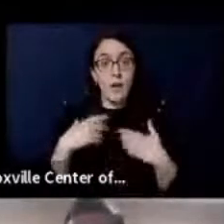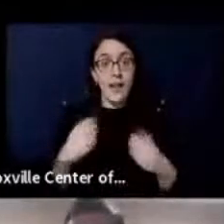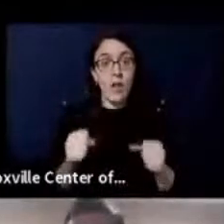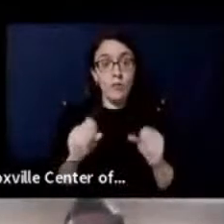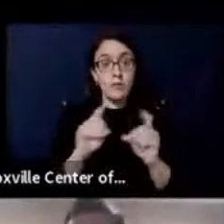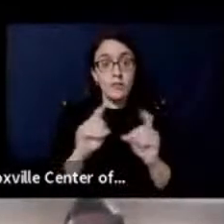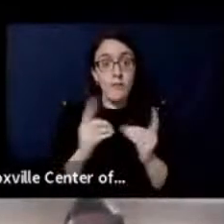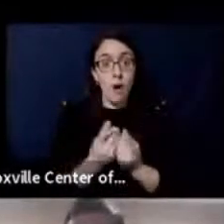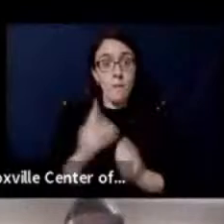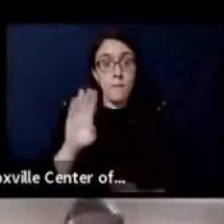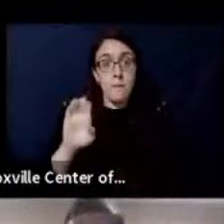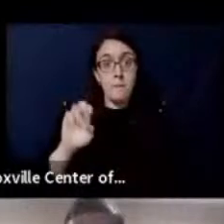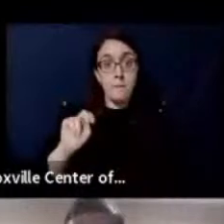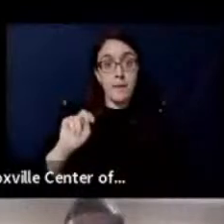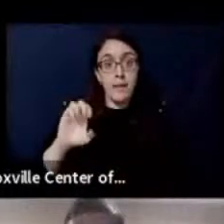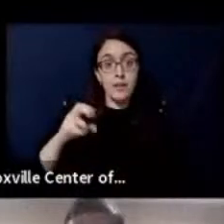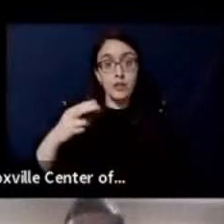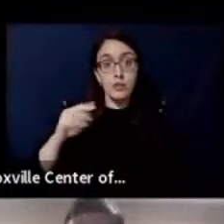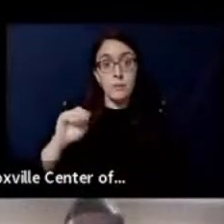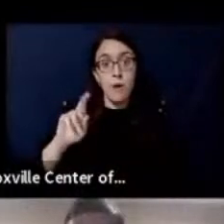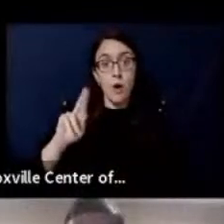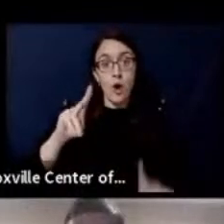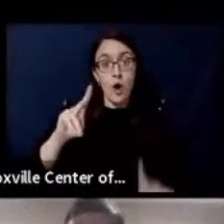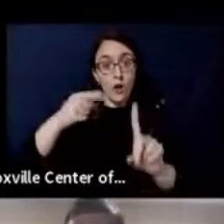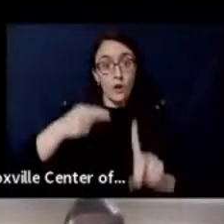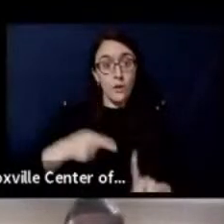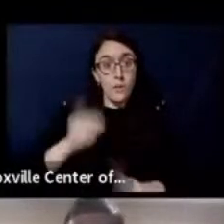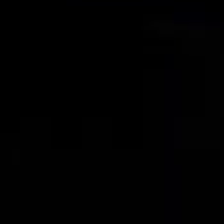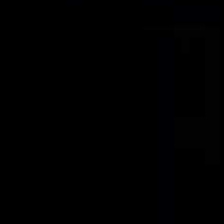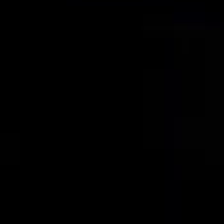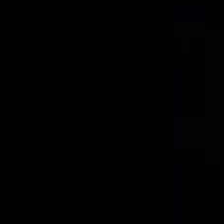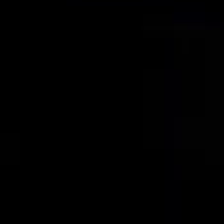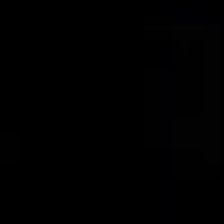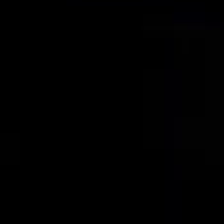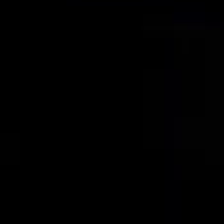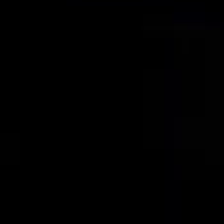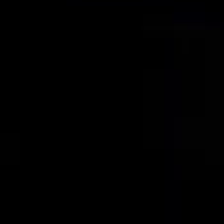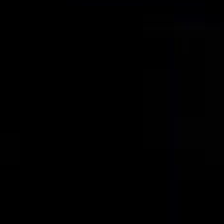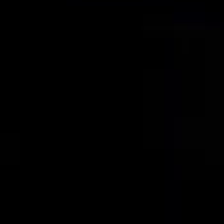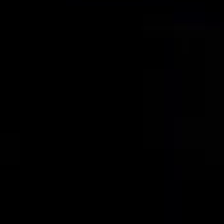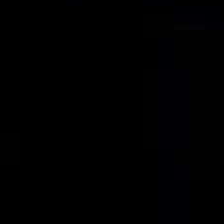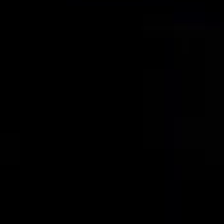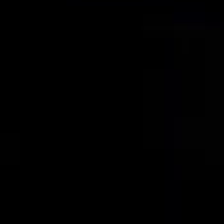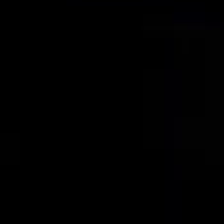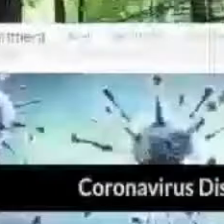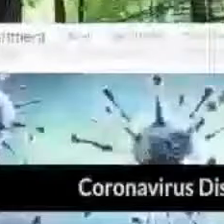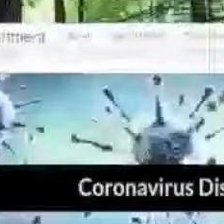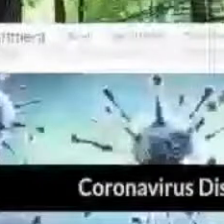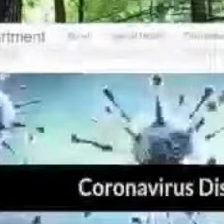by Dr. Buchanan. So Dr. Buchanan, if you would like to proceed with that, please.